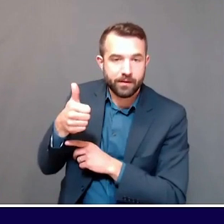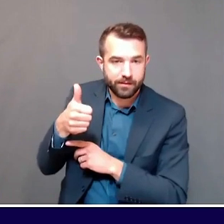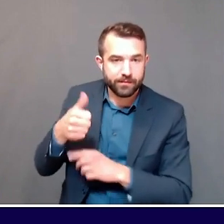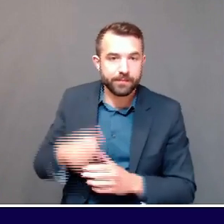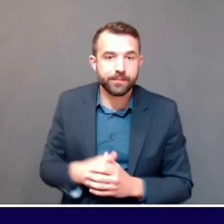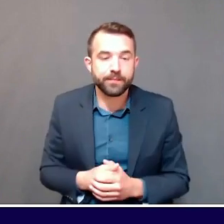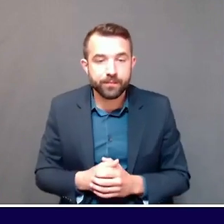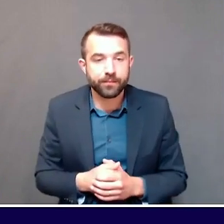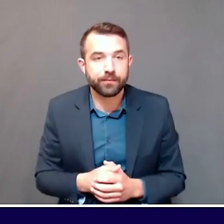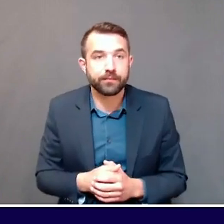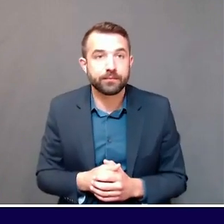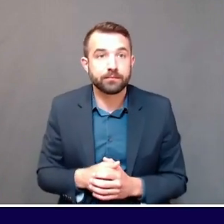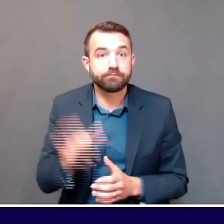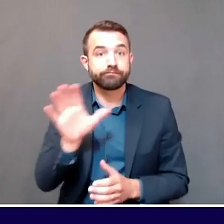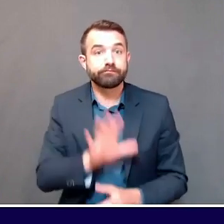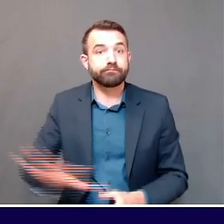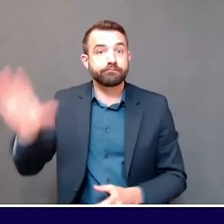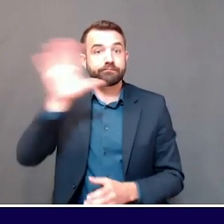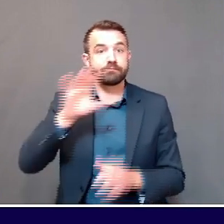Statewide,